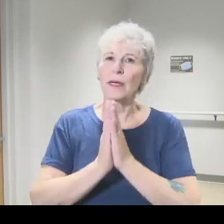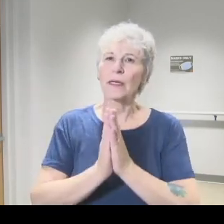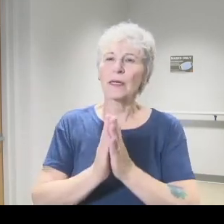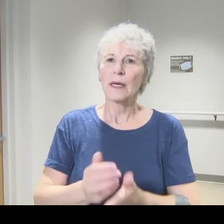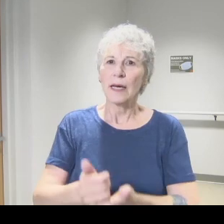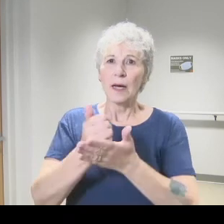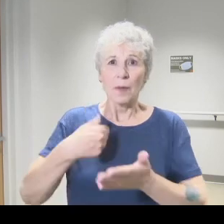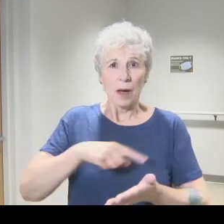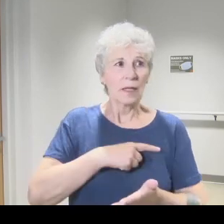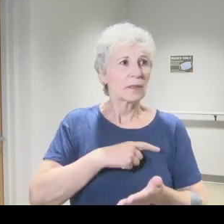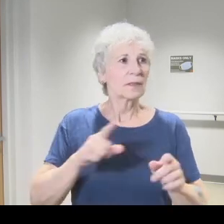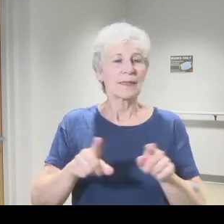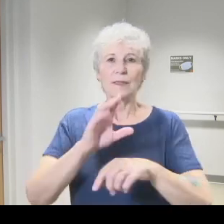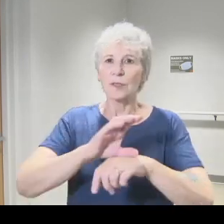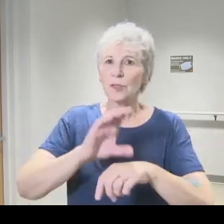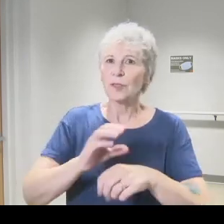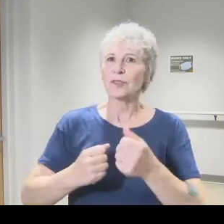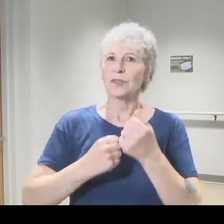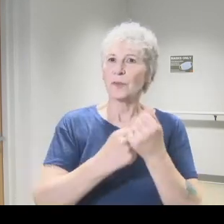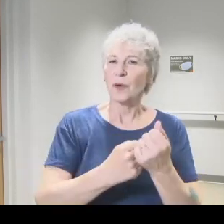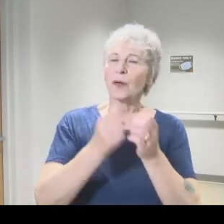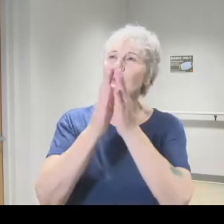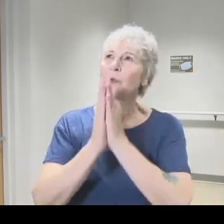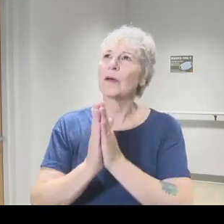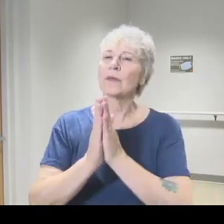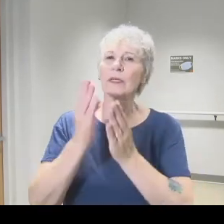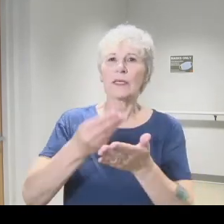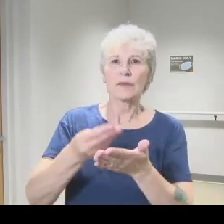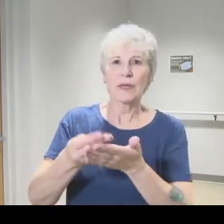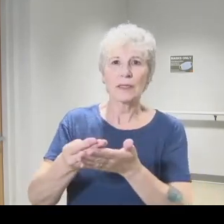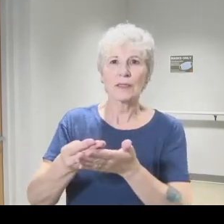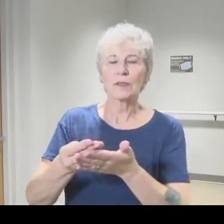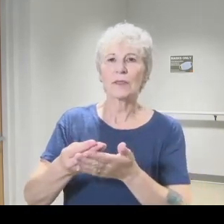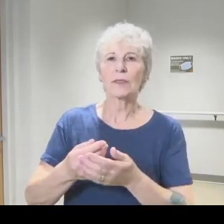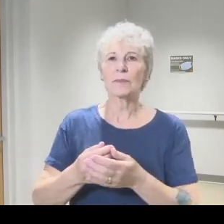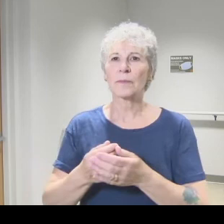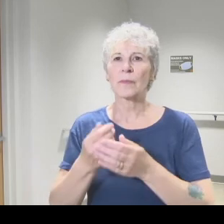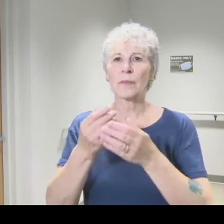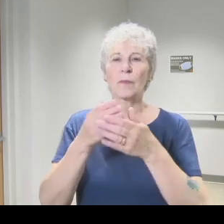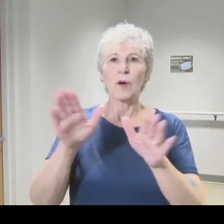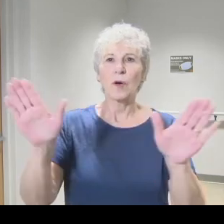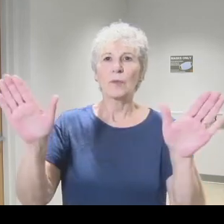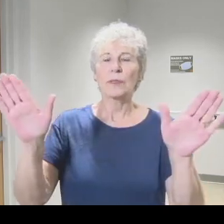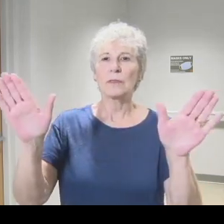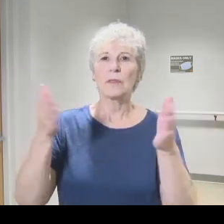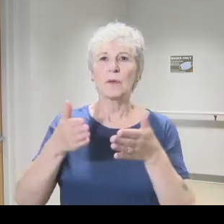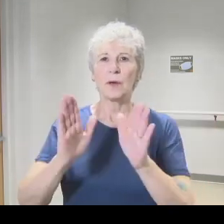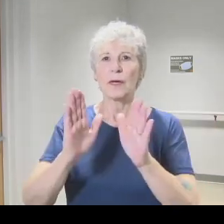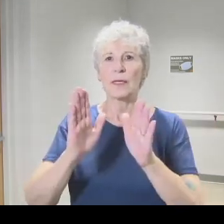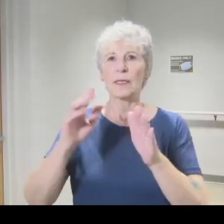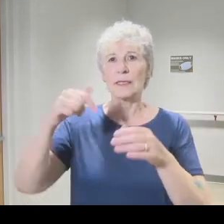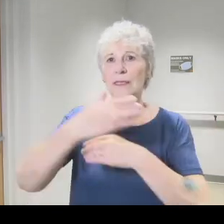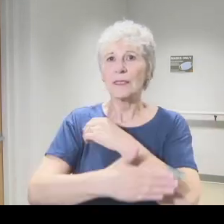as a congregation to support them prayerfully and financially, Lord, that you would open the doors in the country